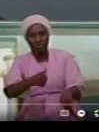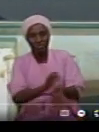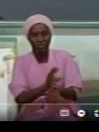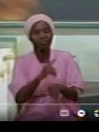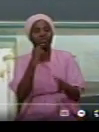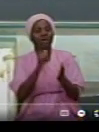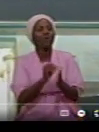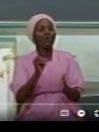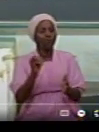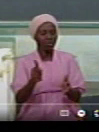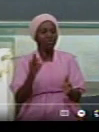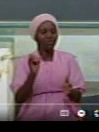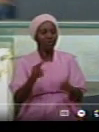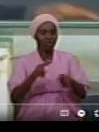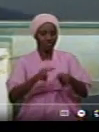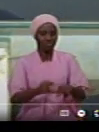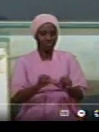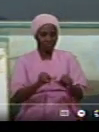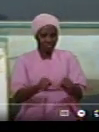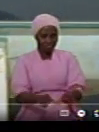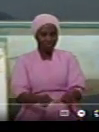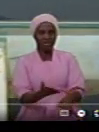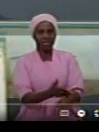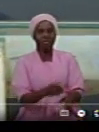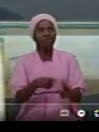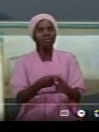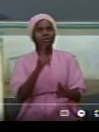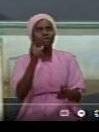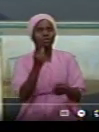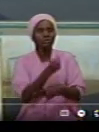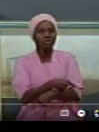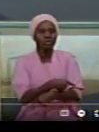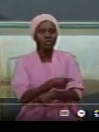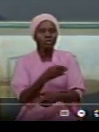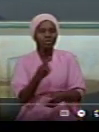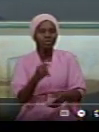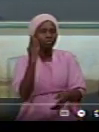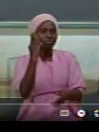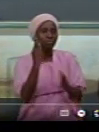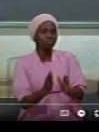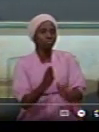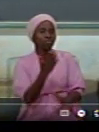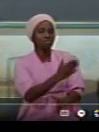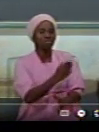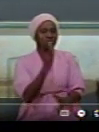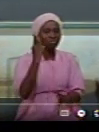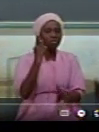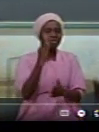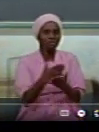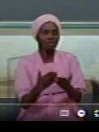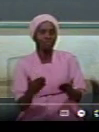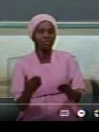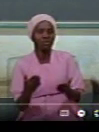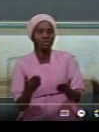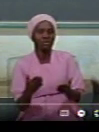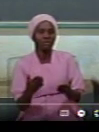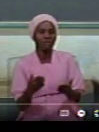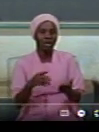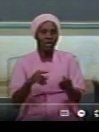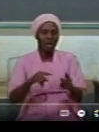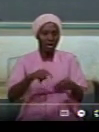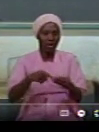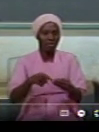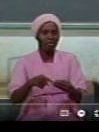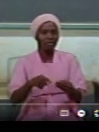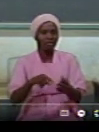now. And then one day, the preacher there preaches something about these wandering stars. They say, he's talking to me,